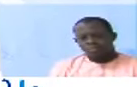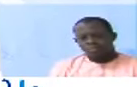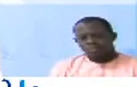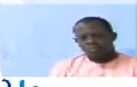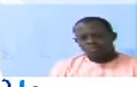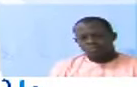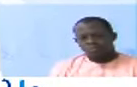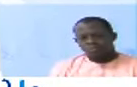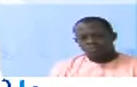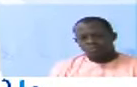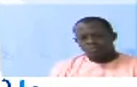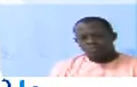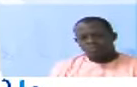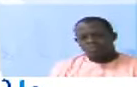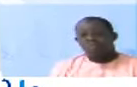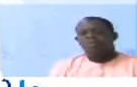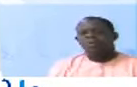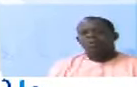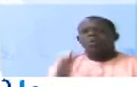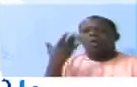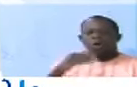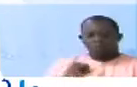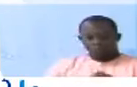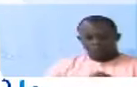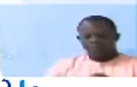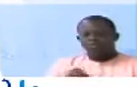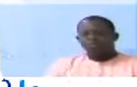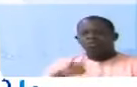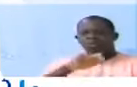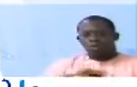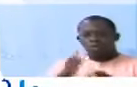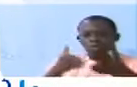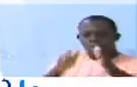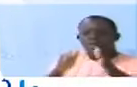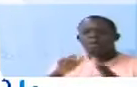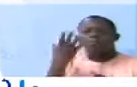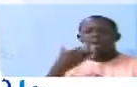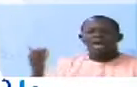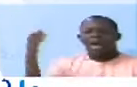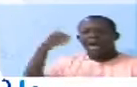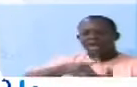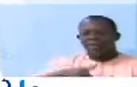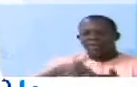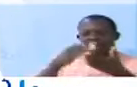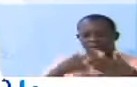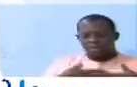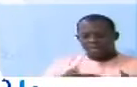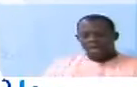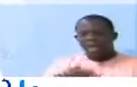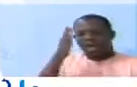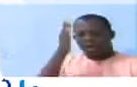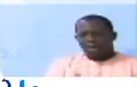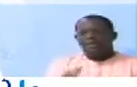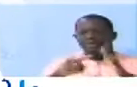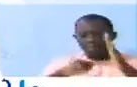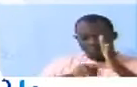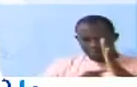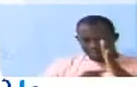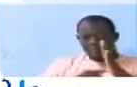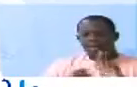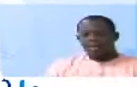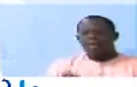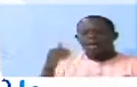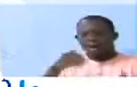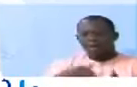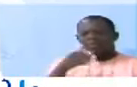Human Rights Center. When we were coming on the way, when we reached the Human Rights Center, akonye